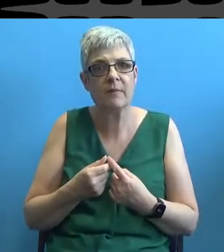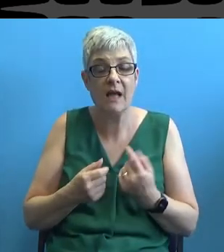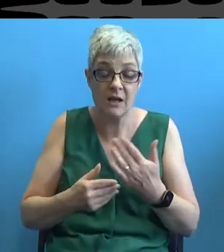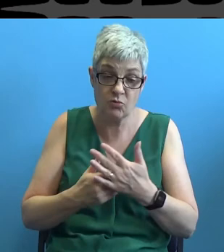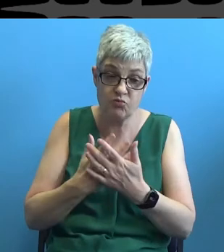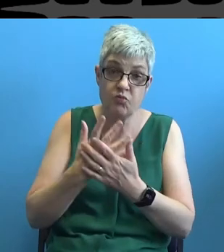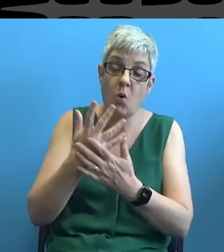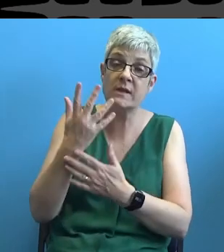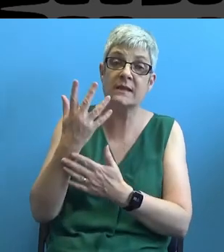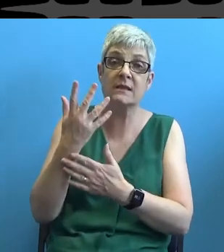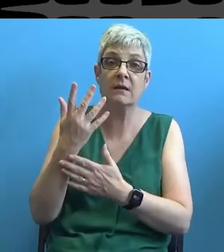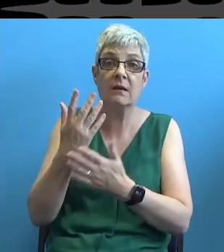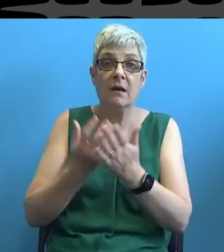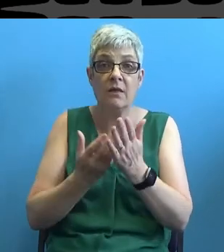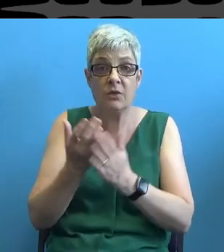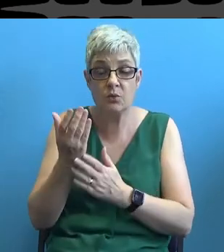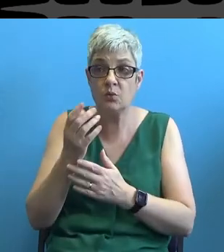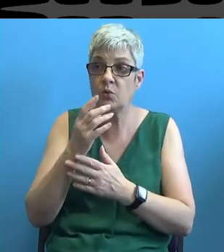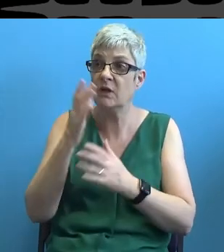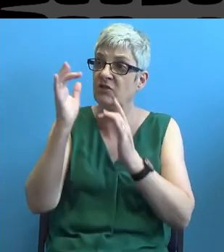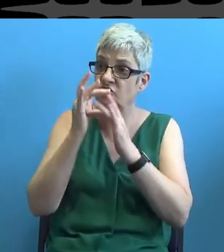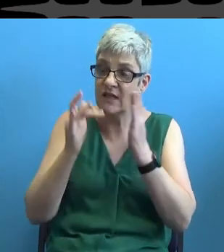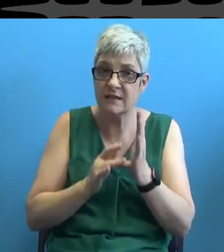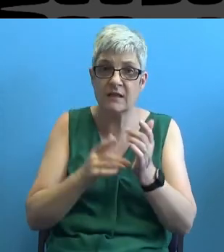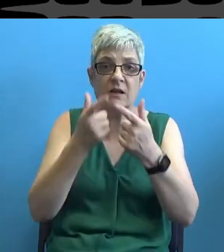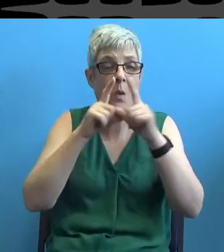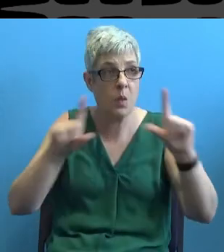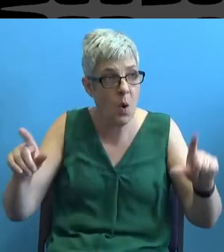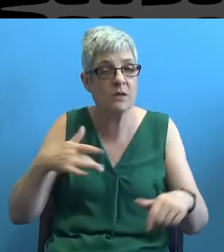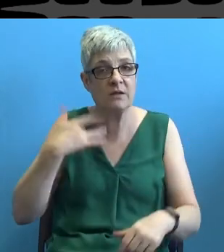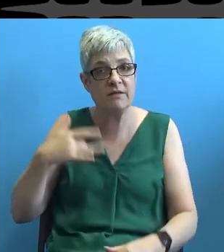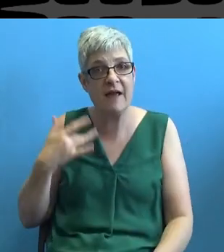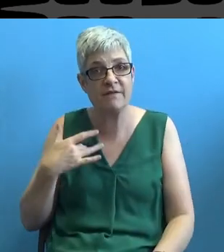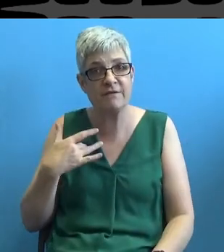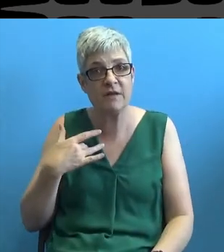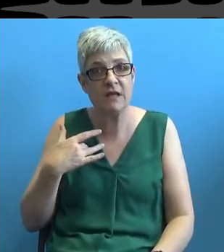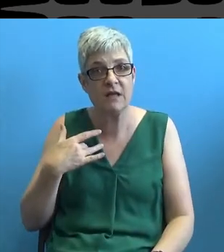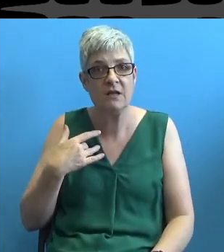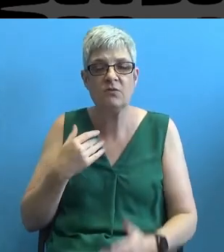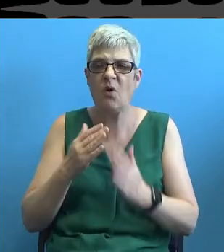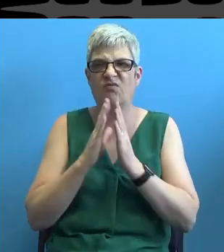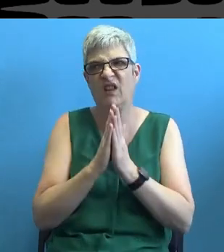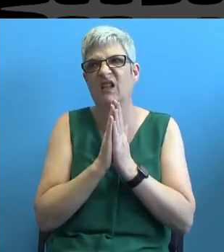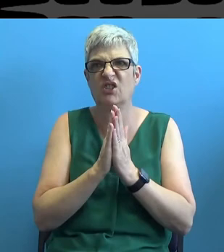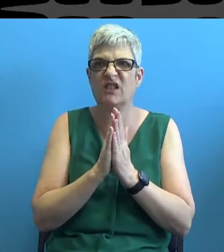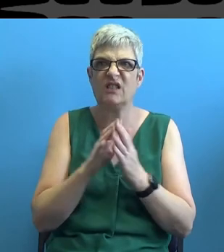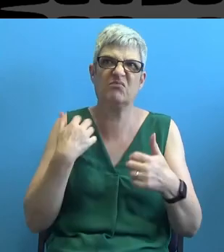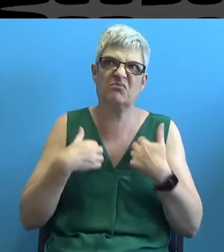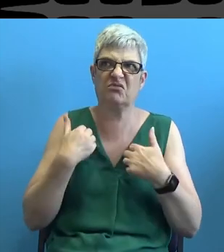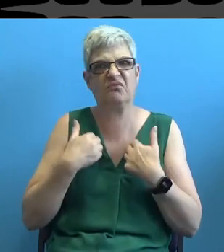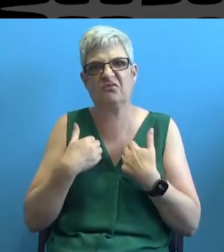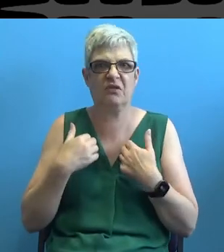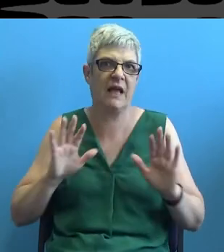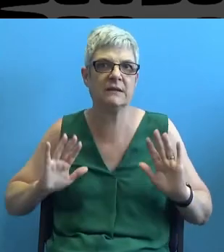It grows in the expression of Jesus being the Lord of life, not some religious pastime.